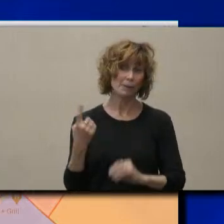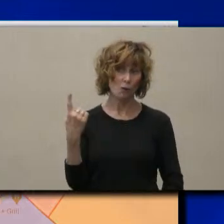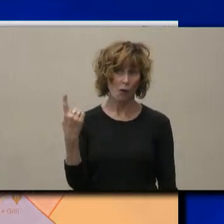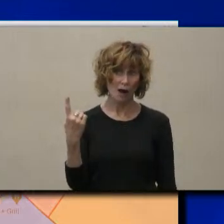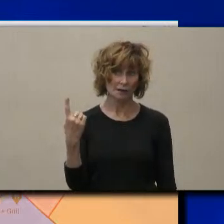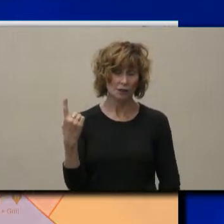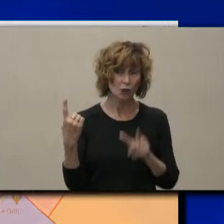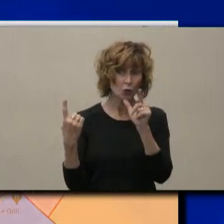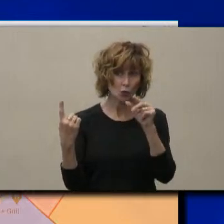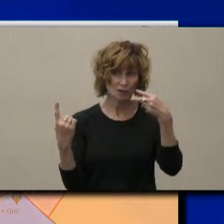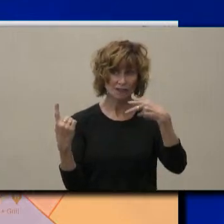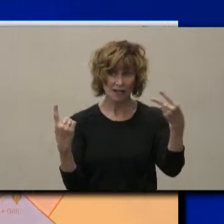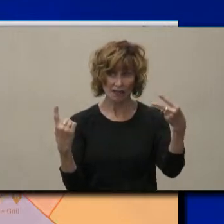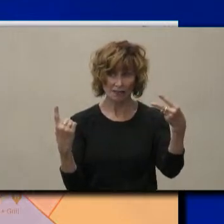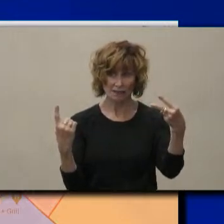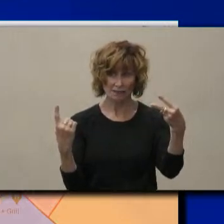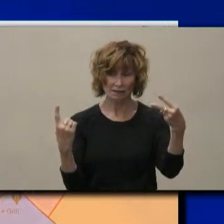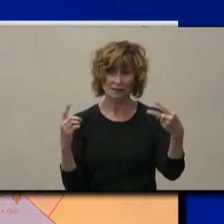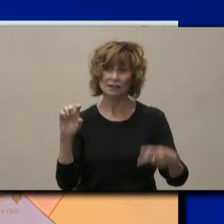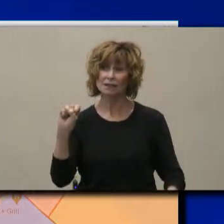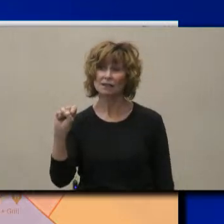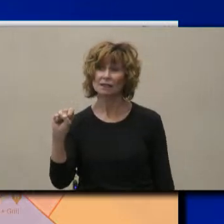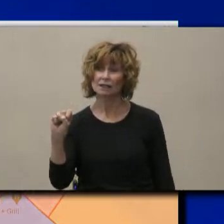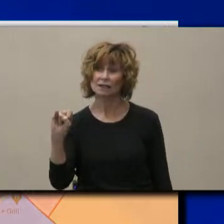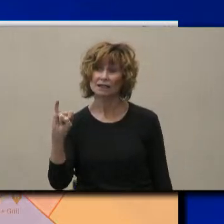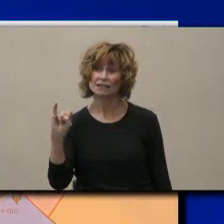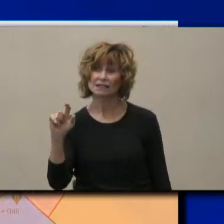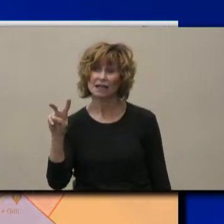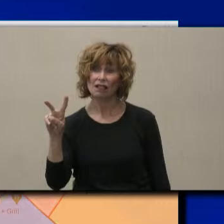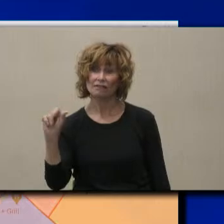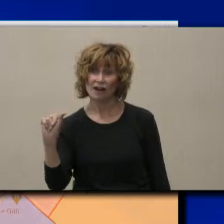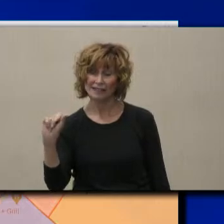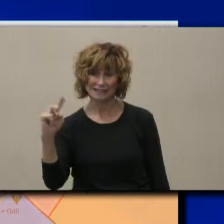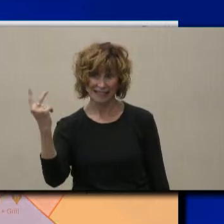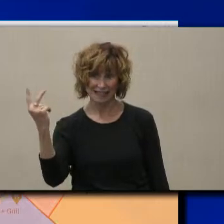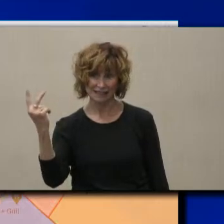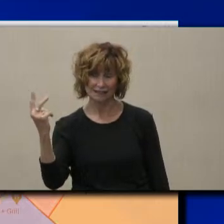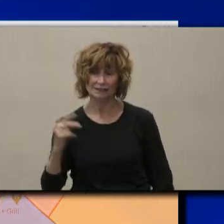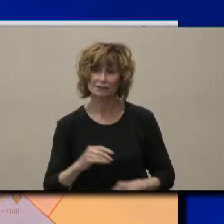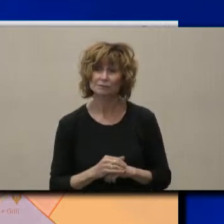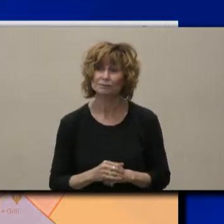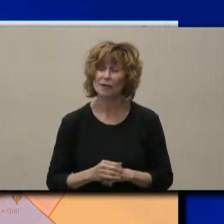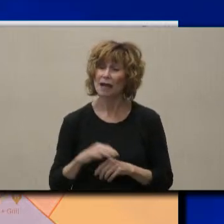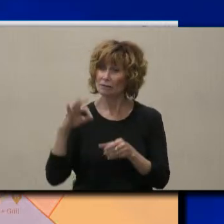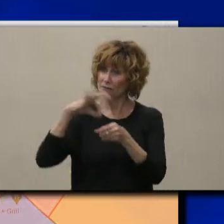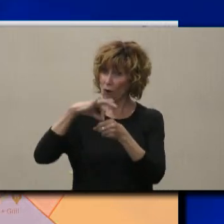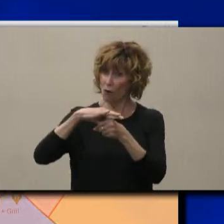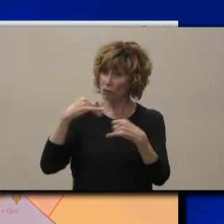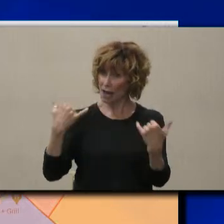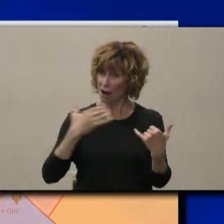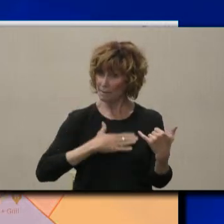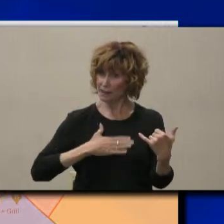second? Silva. Also second. Thank you. Silva, roll call vote, please.